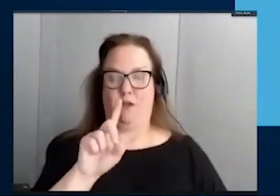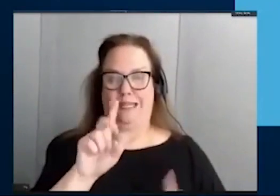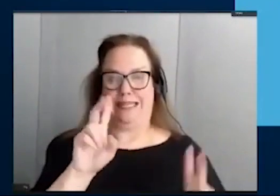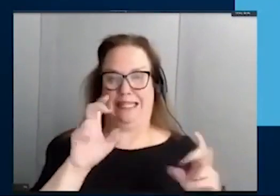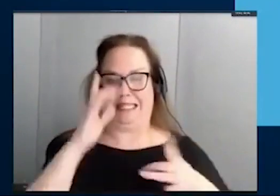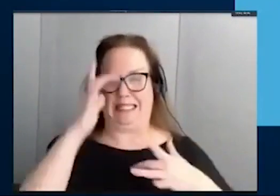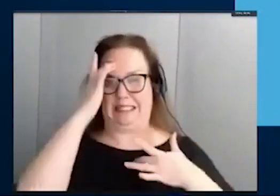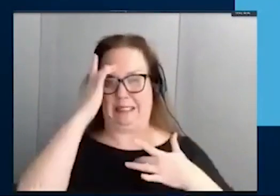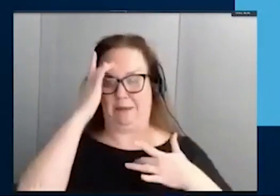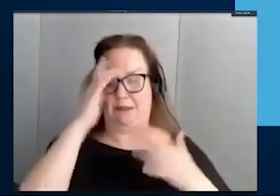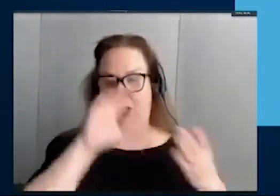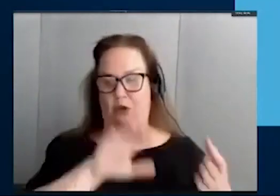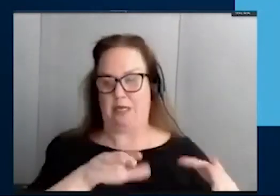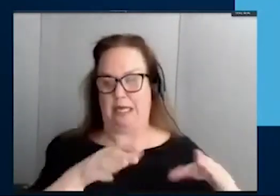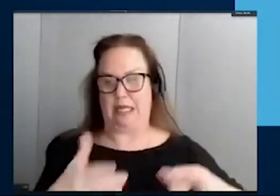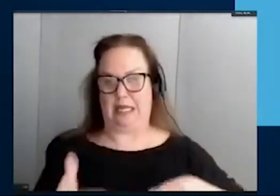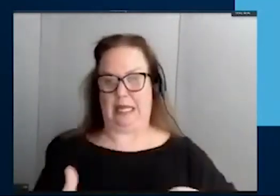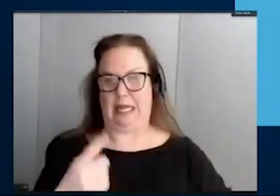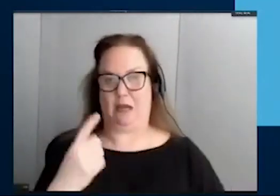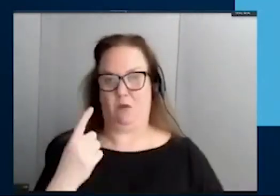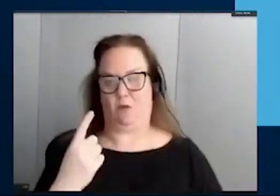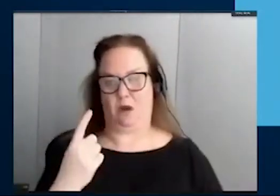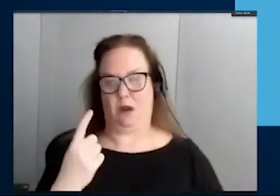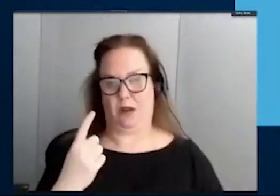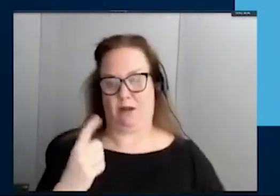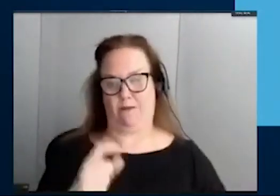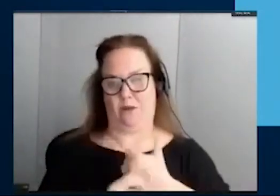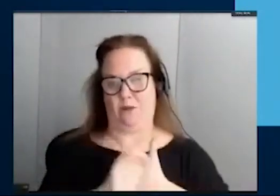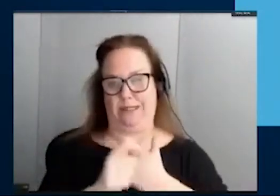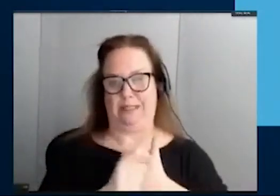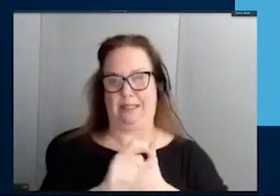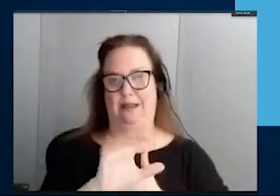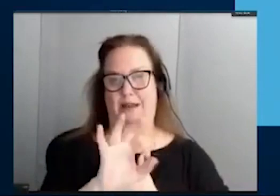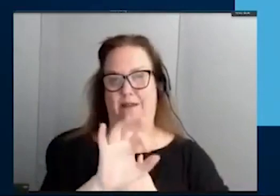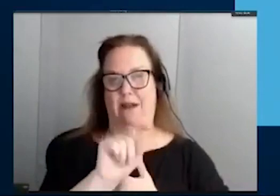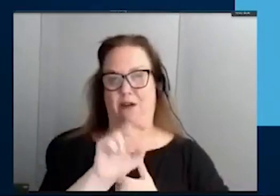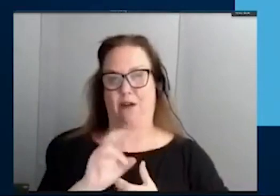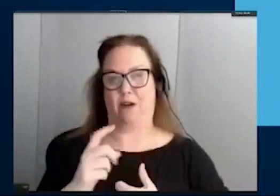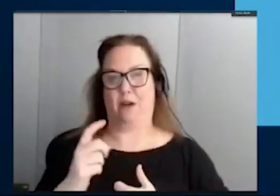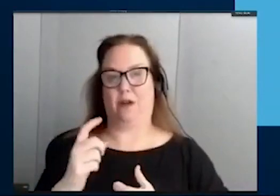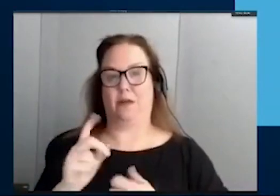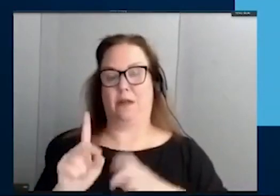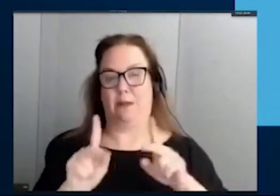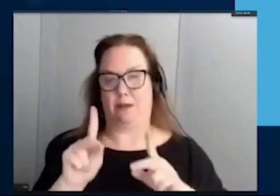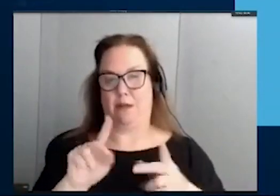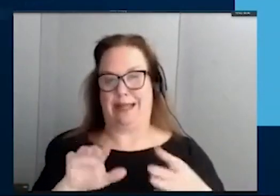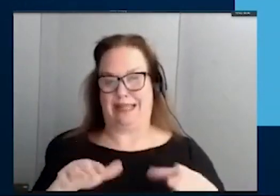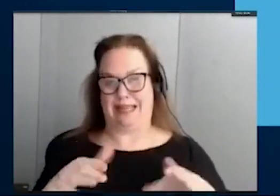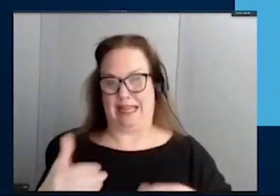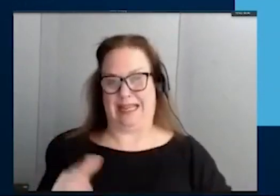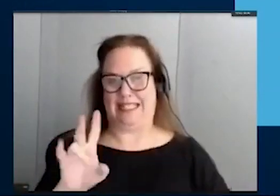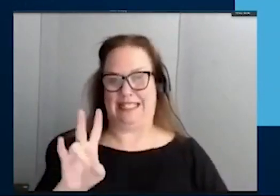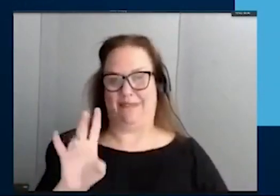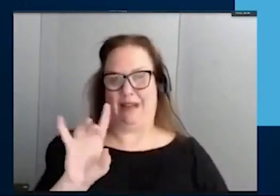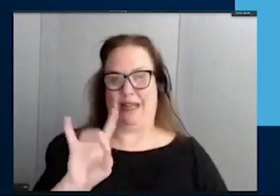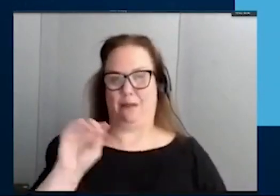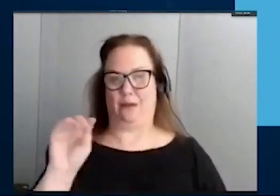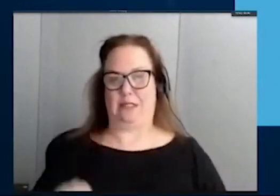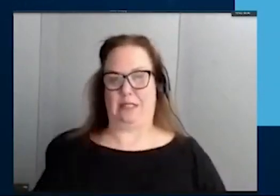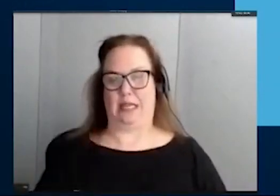or death had at least one. Of the individuals that died, about 78%